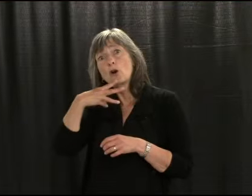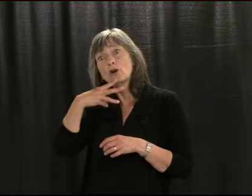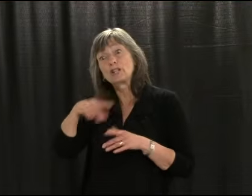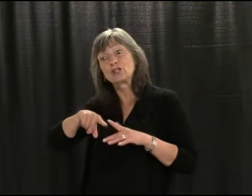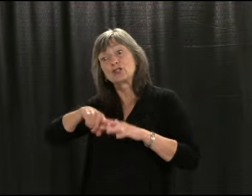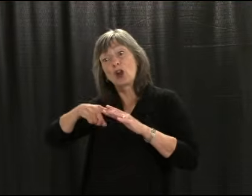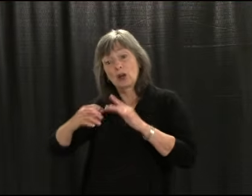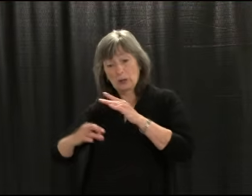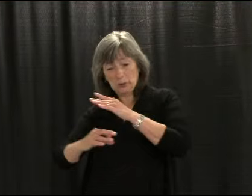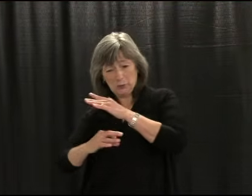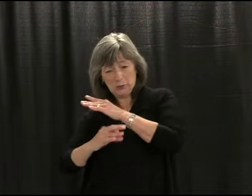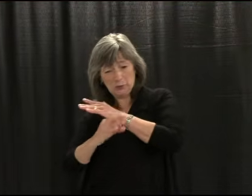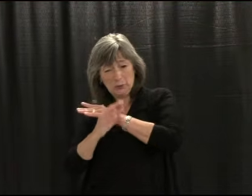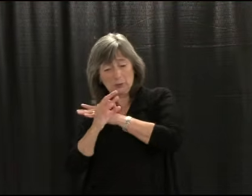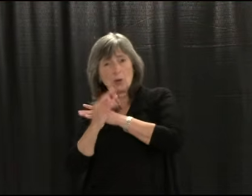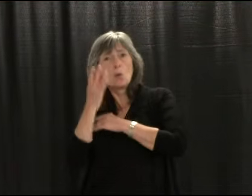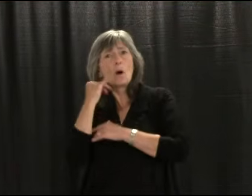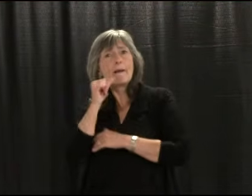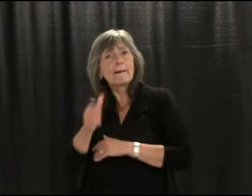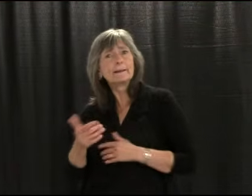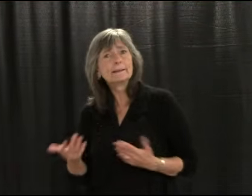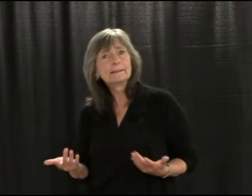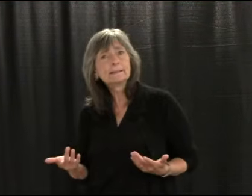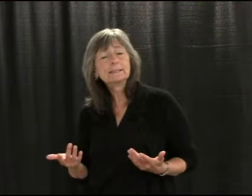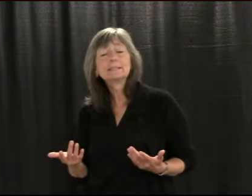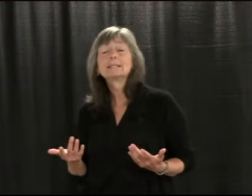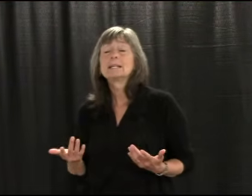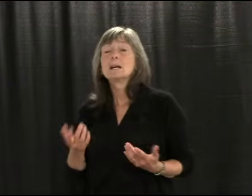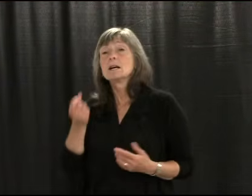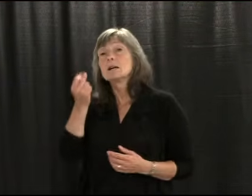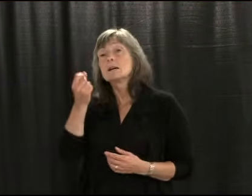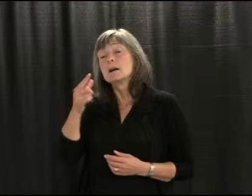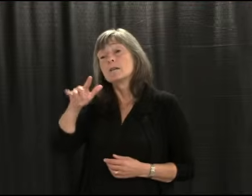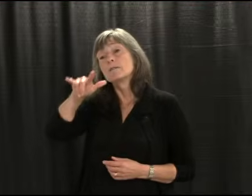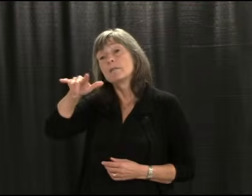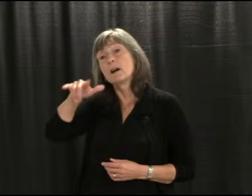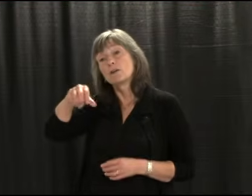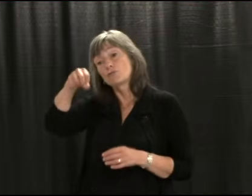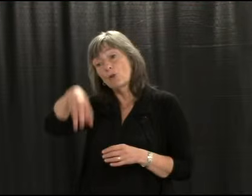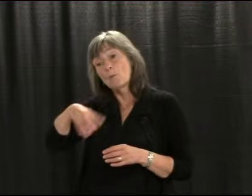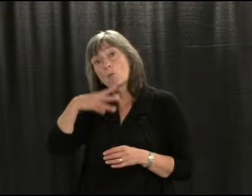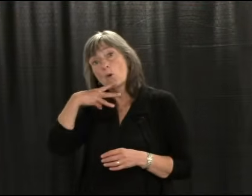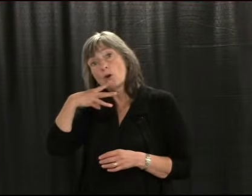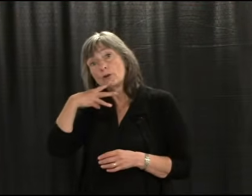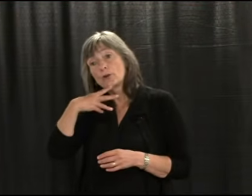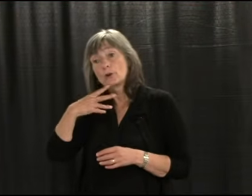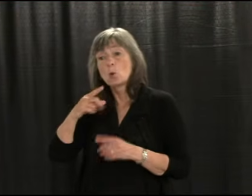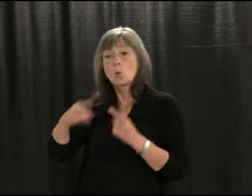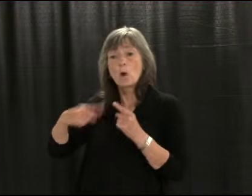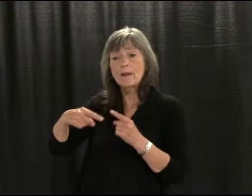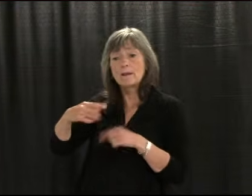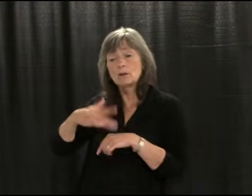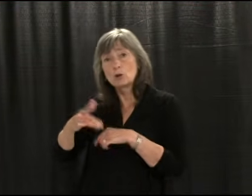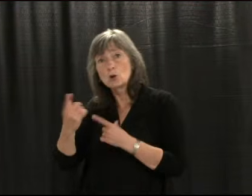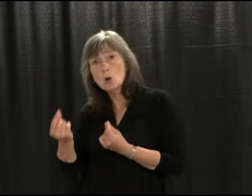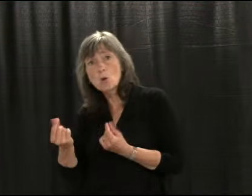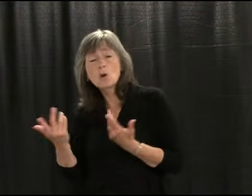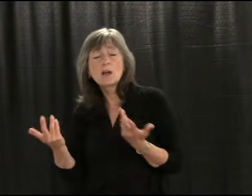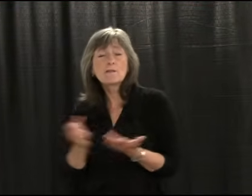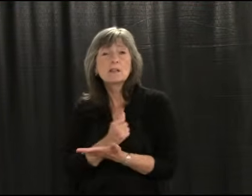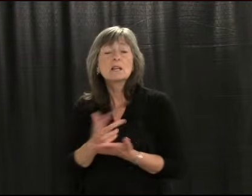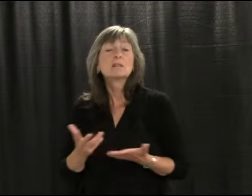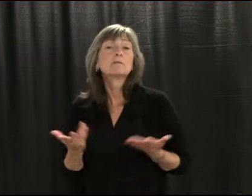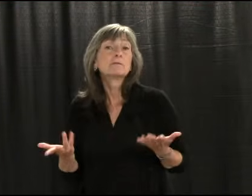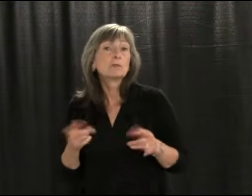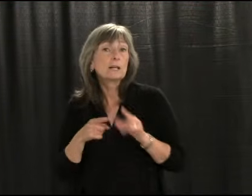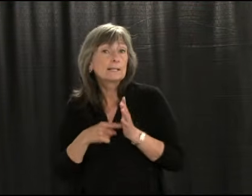number of factors that determine water bomber timing. It is the size of the